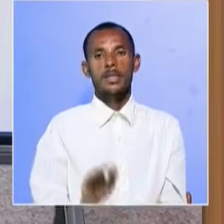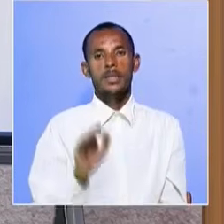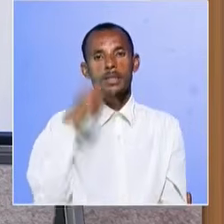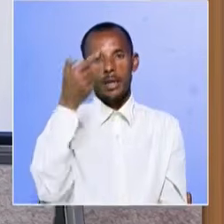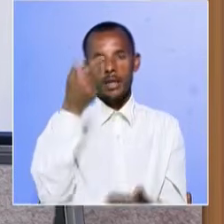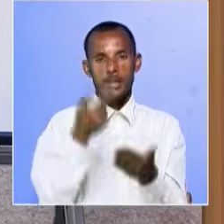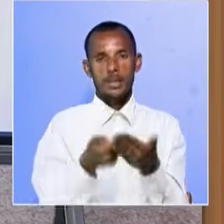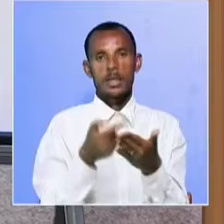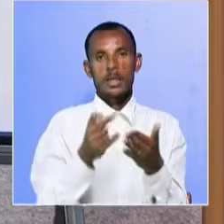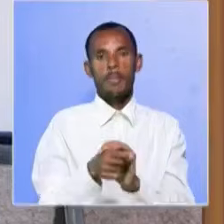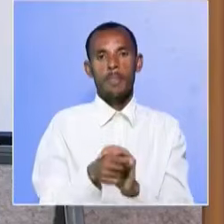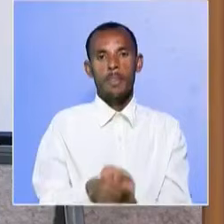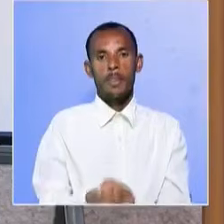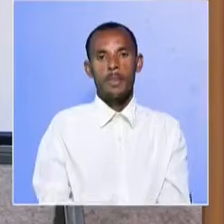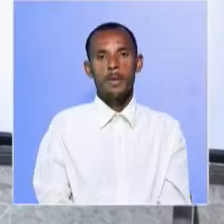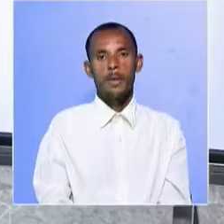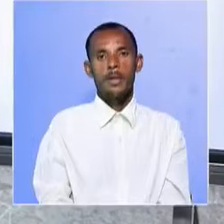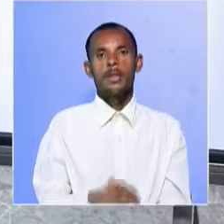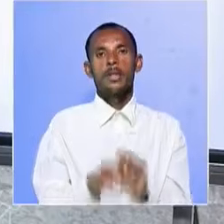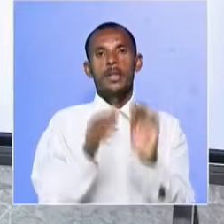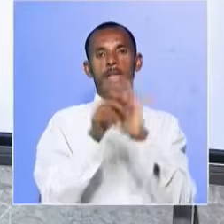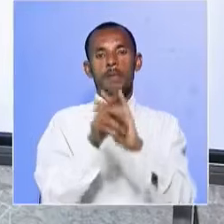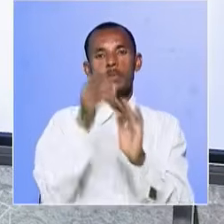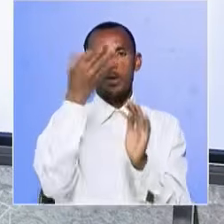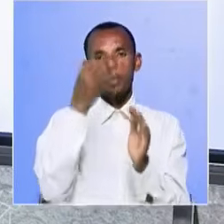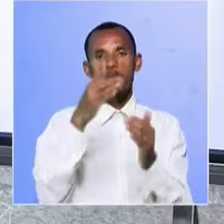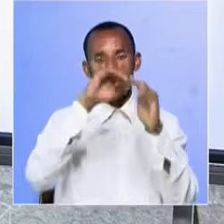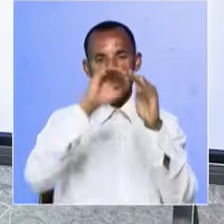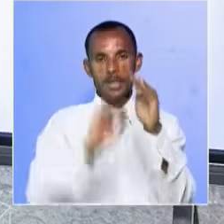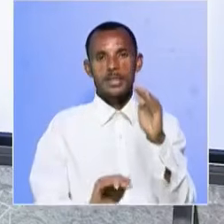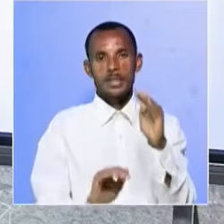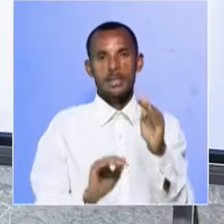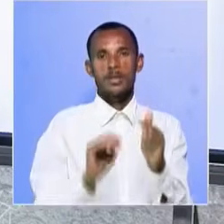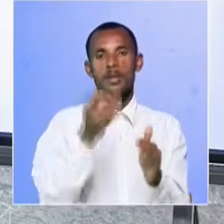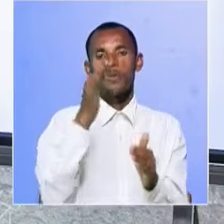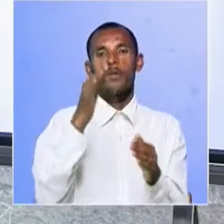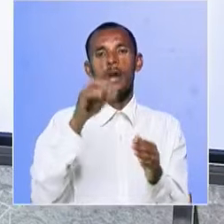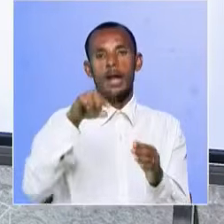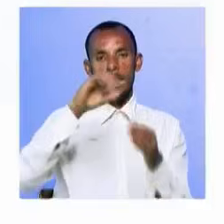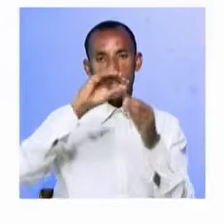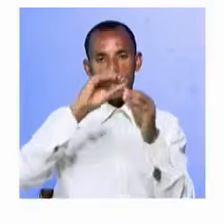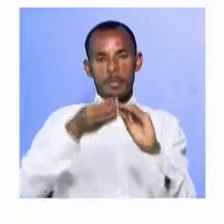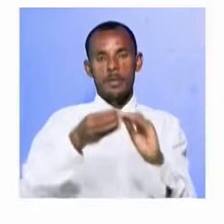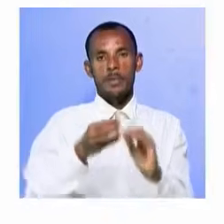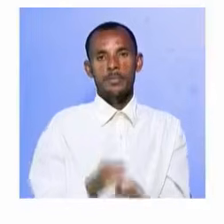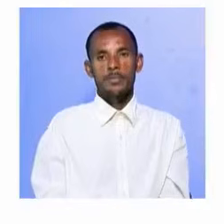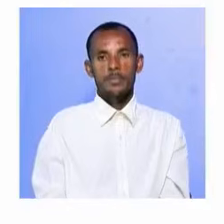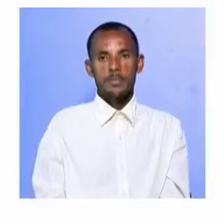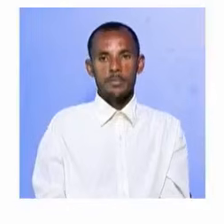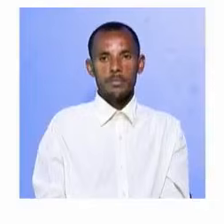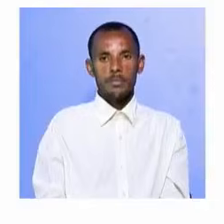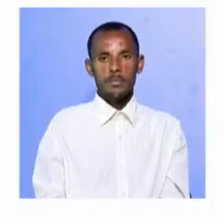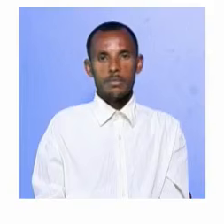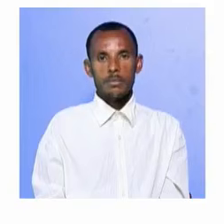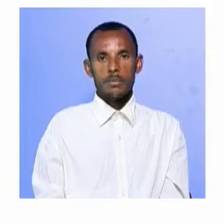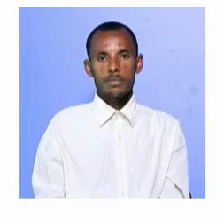this, let's see some examples of subtractions of rational numbers.